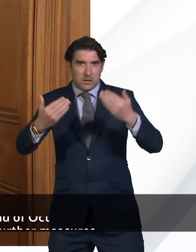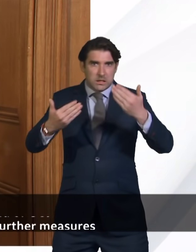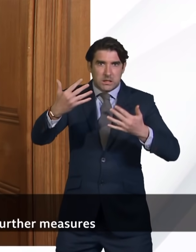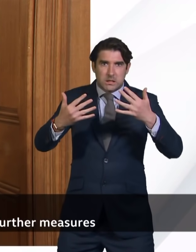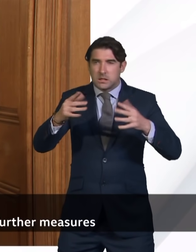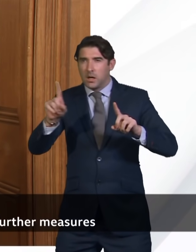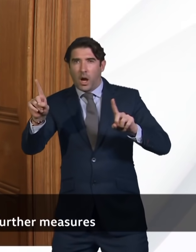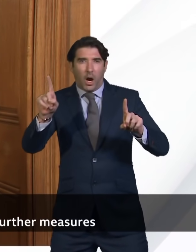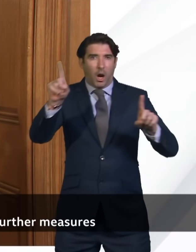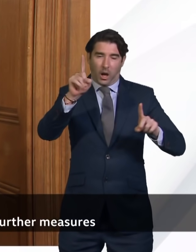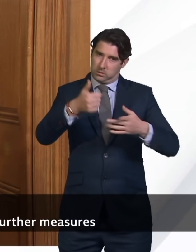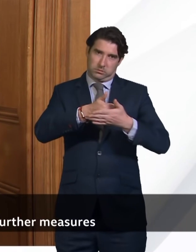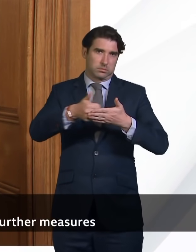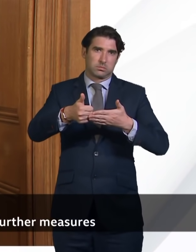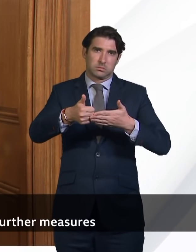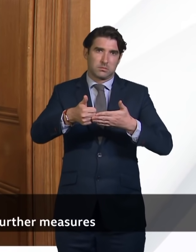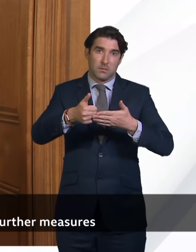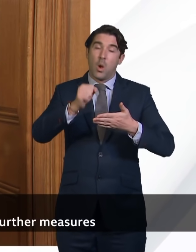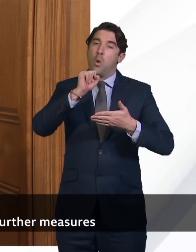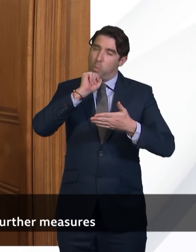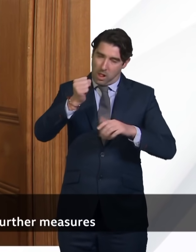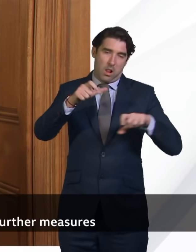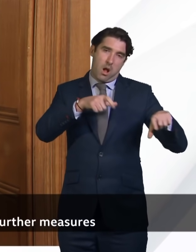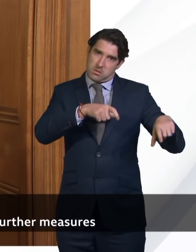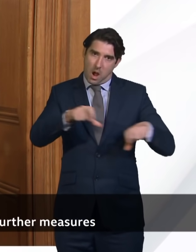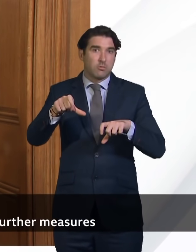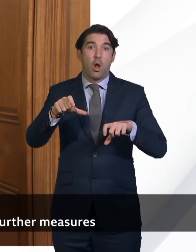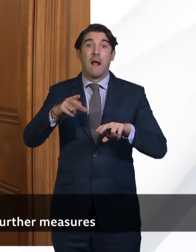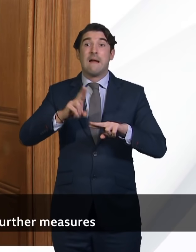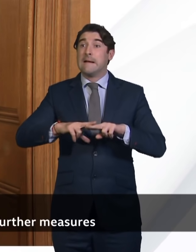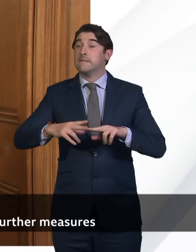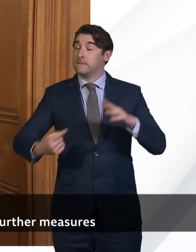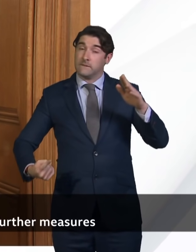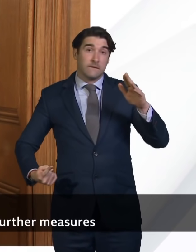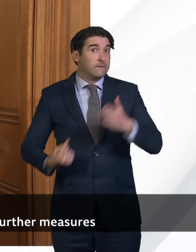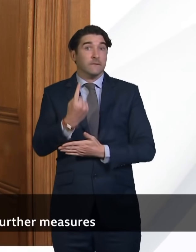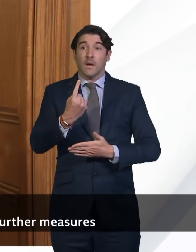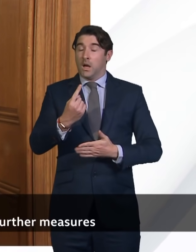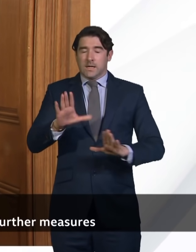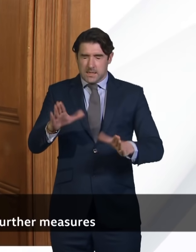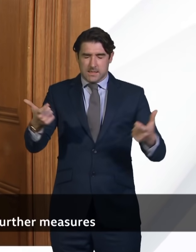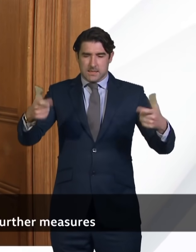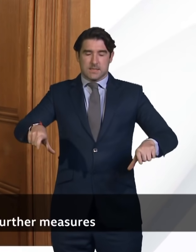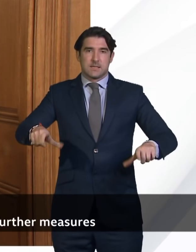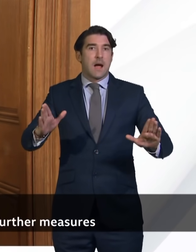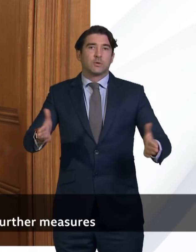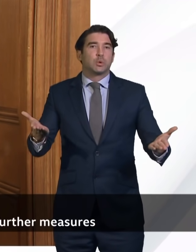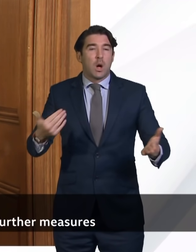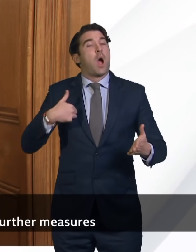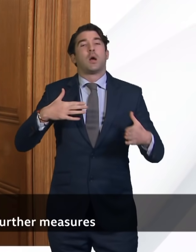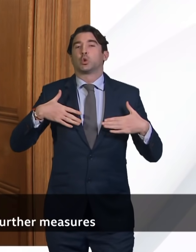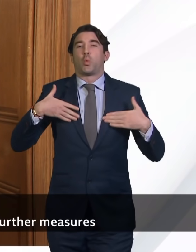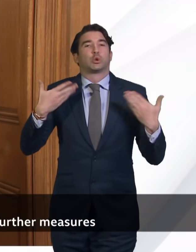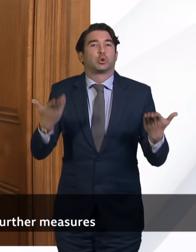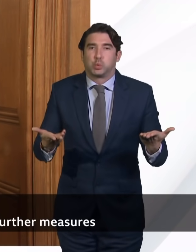said earlier on, we will keep all measures under review. We really don't want to go back into the kind of